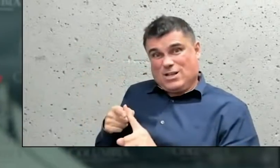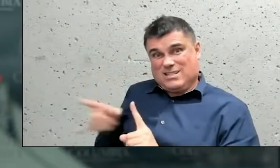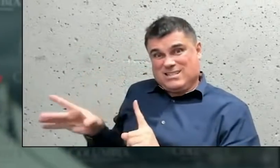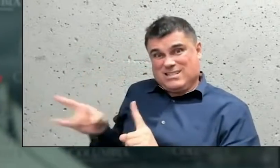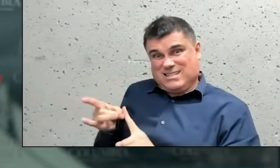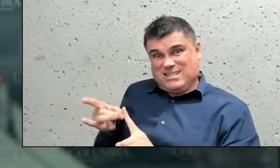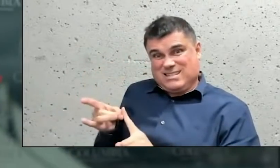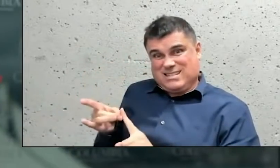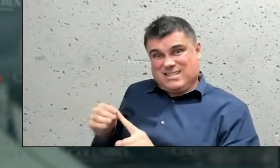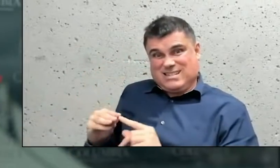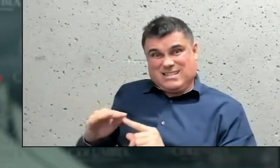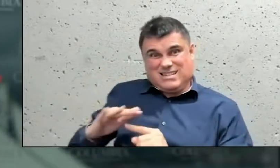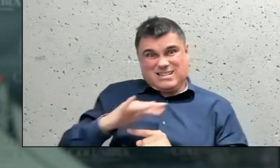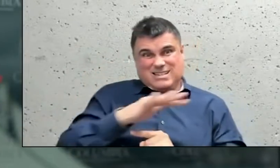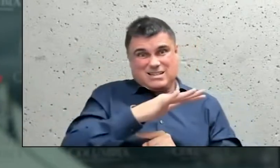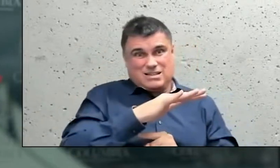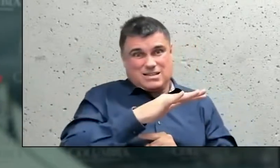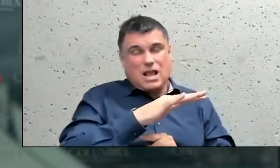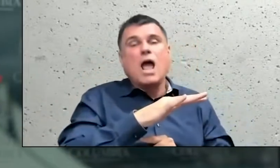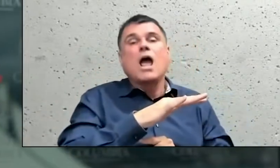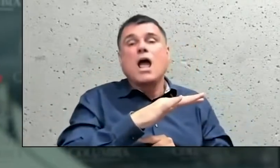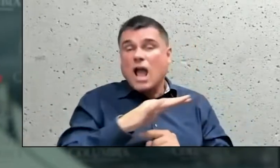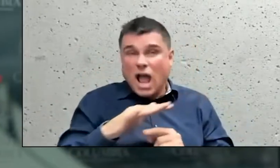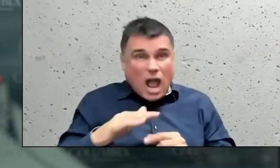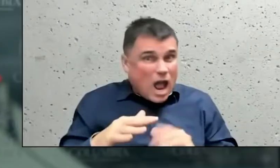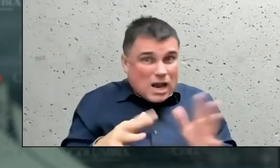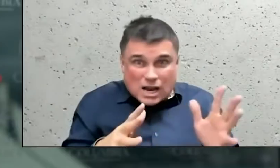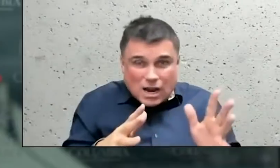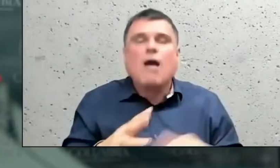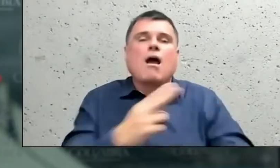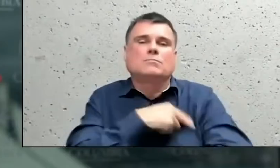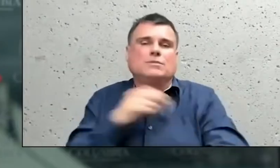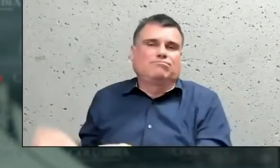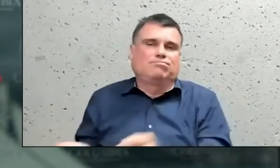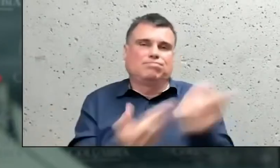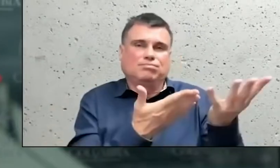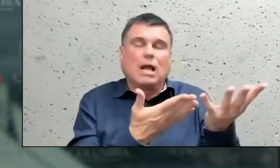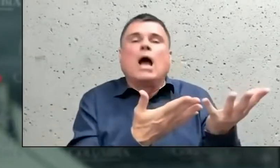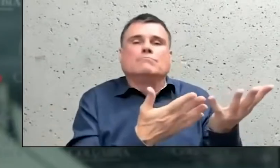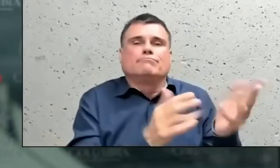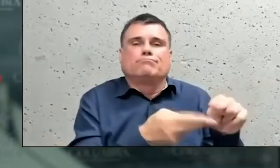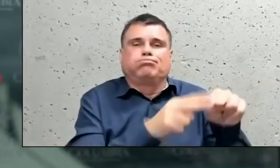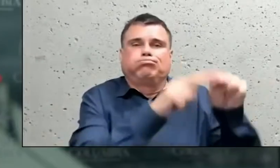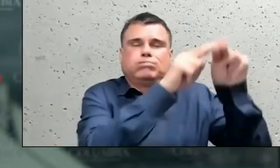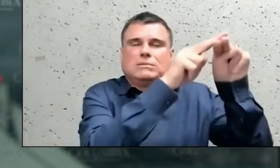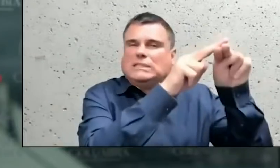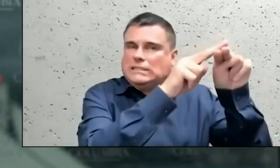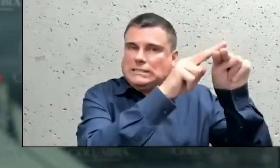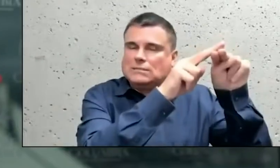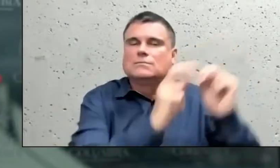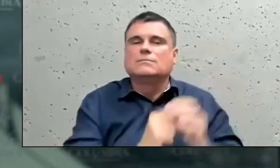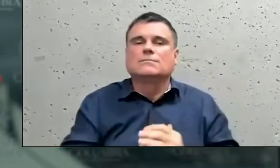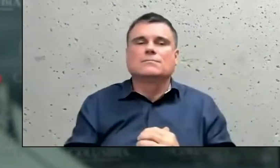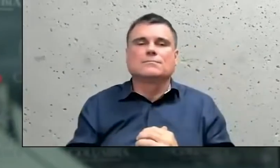thereafter. It's the same as cases come down. But we currently have overall in our hospitals, COVID-19 and all other